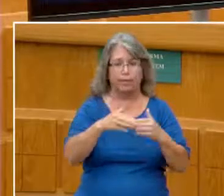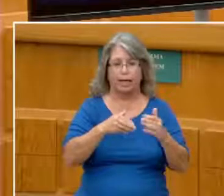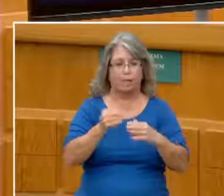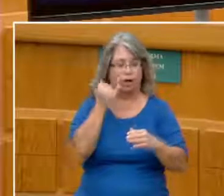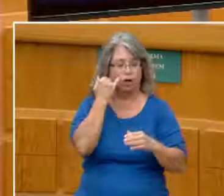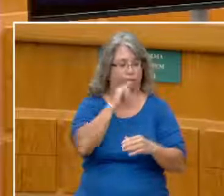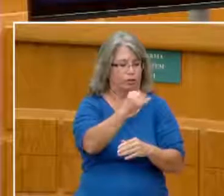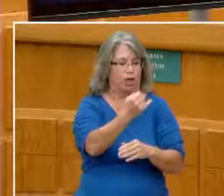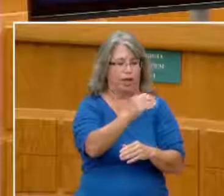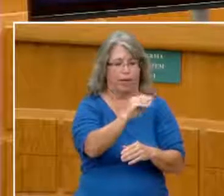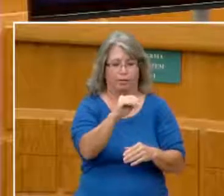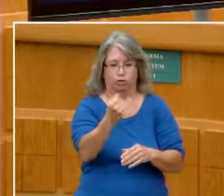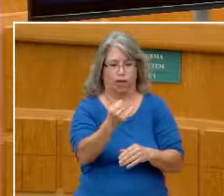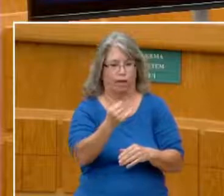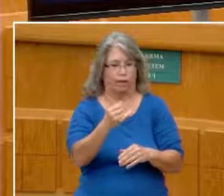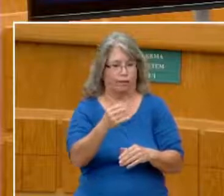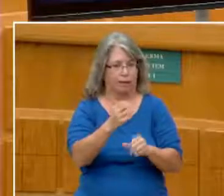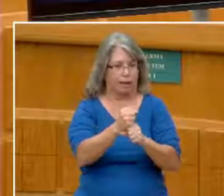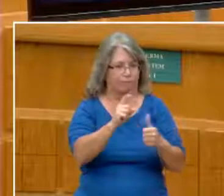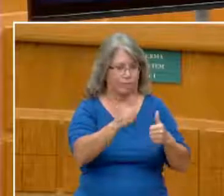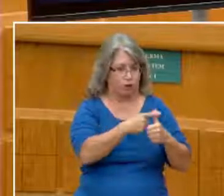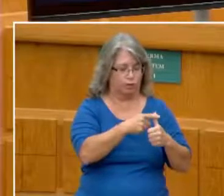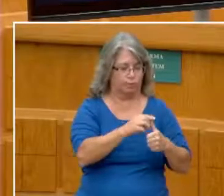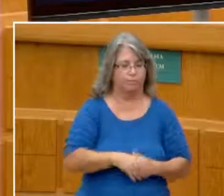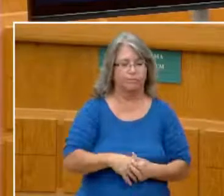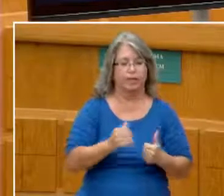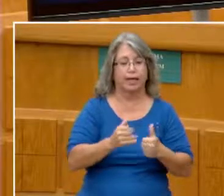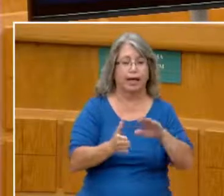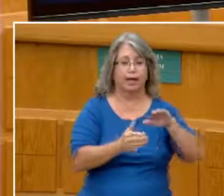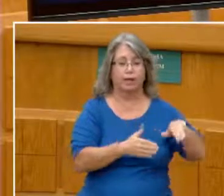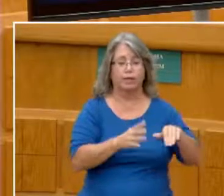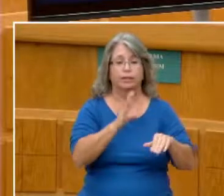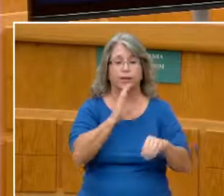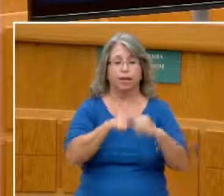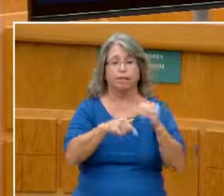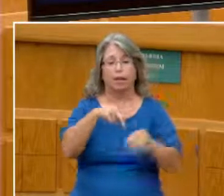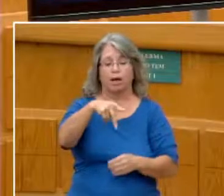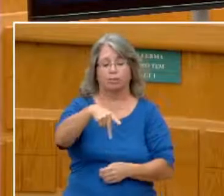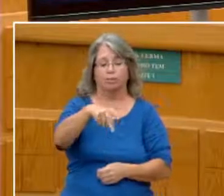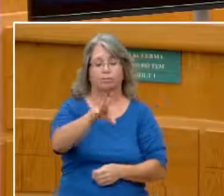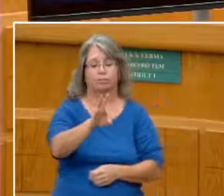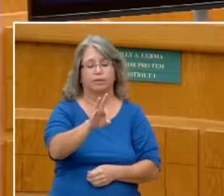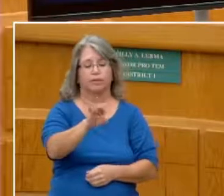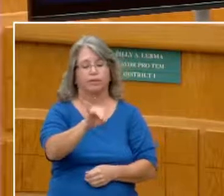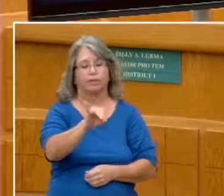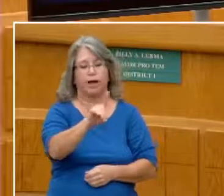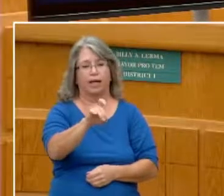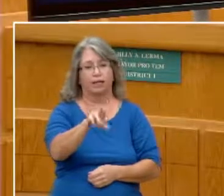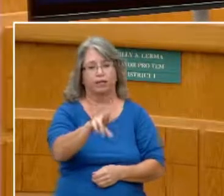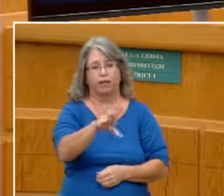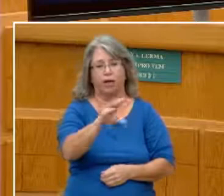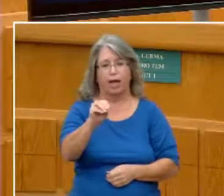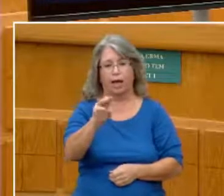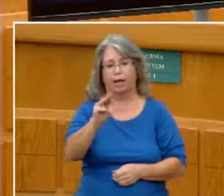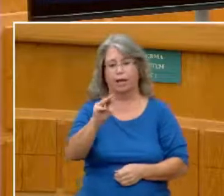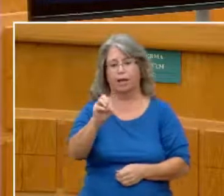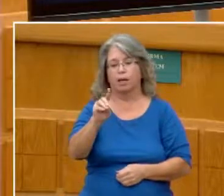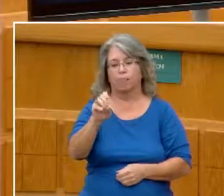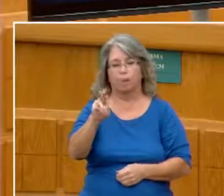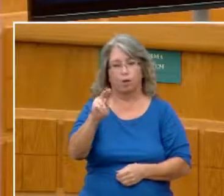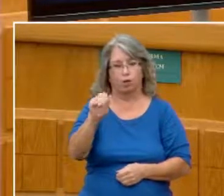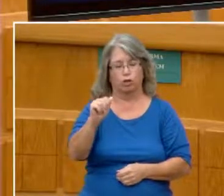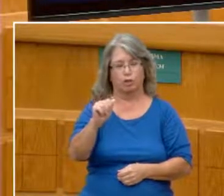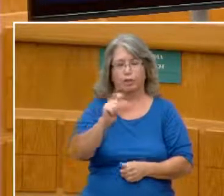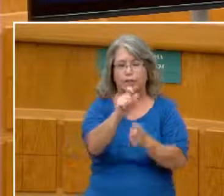initial dose. So let's talk about the Pfizer and the Moderna, the mRNA recipients. Certain groups of people can now get